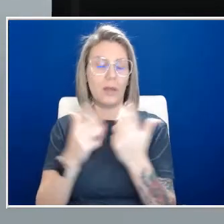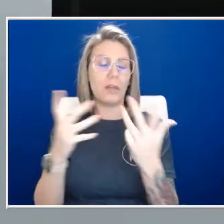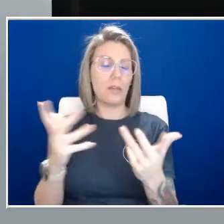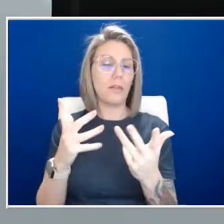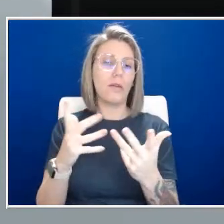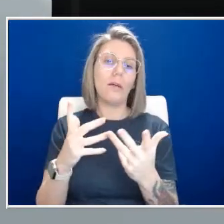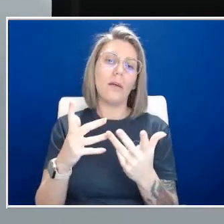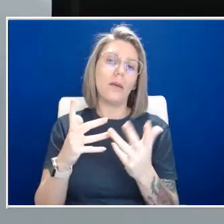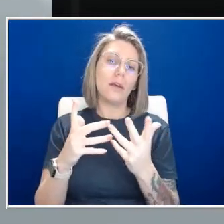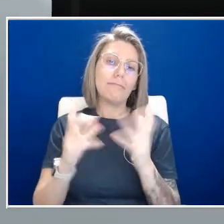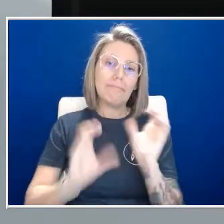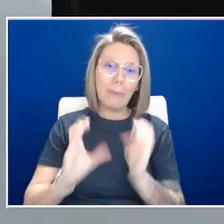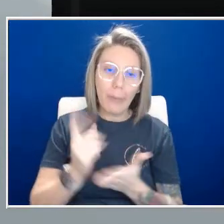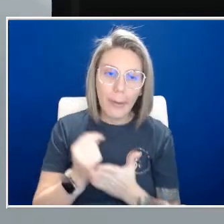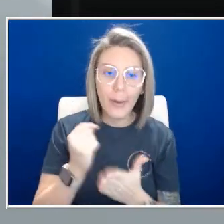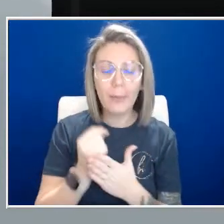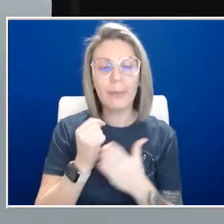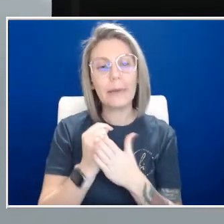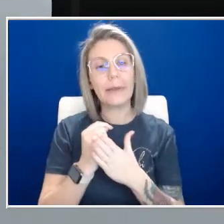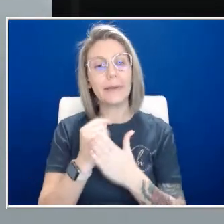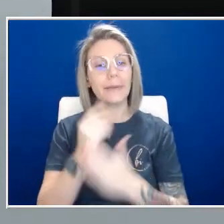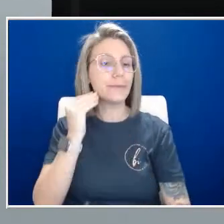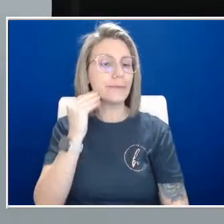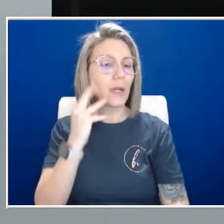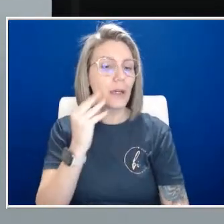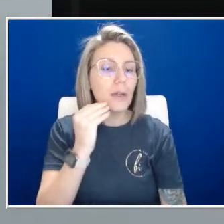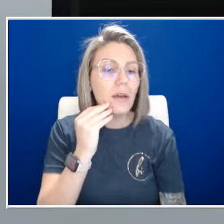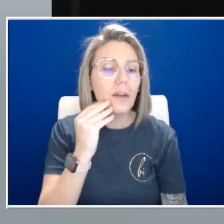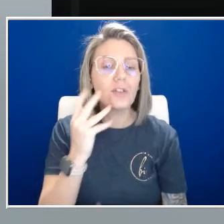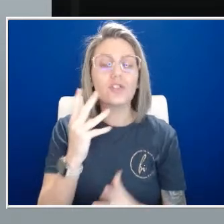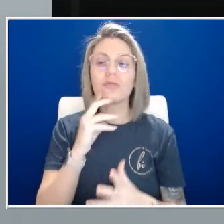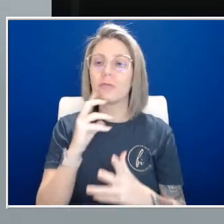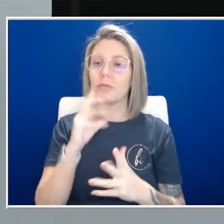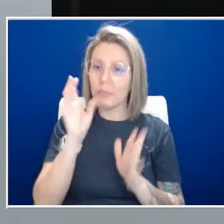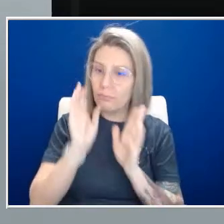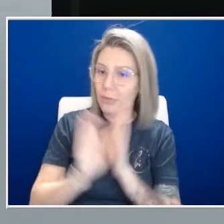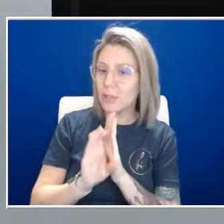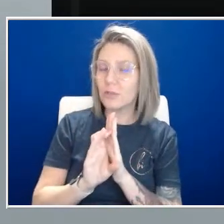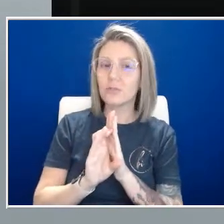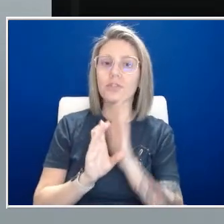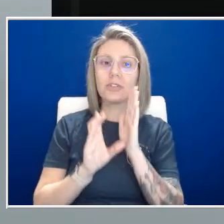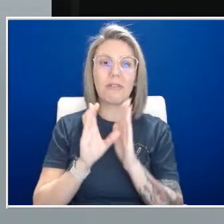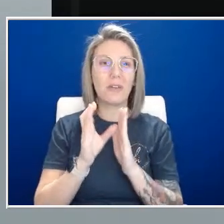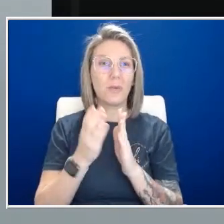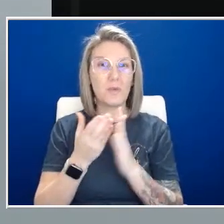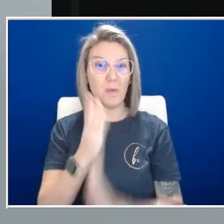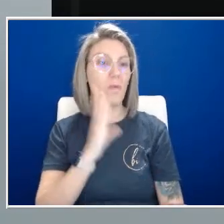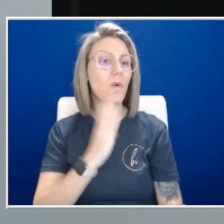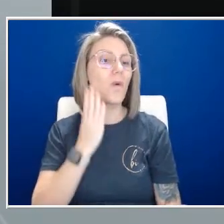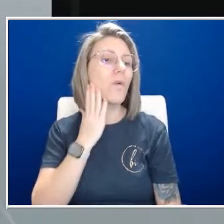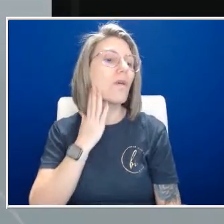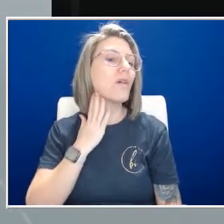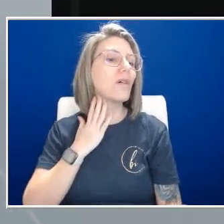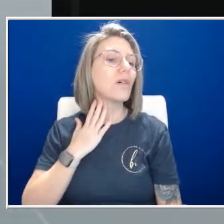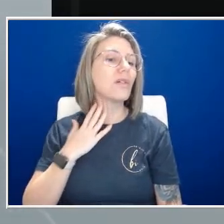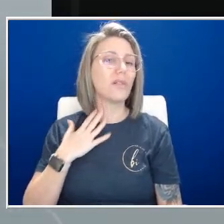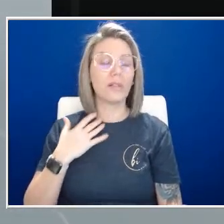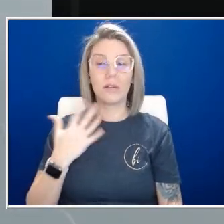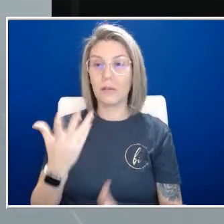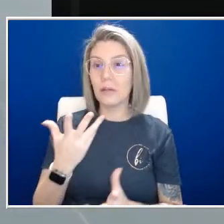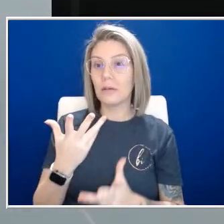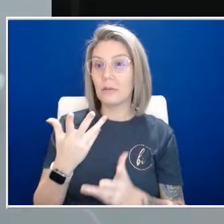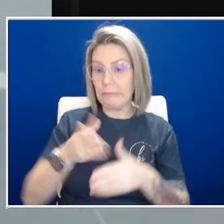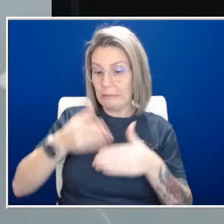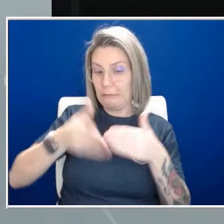picture that Vonnie brought. It was not only in her tongue, but had started to come out through her neck. And the happy ending we have here is